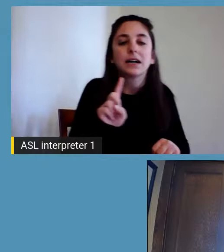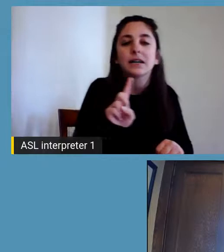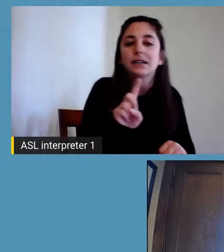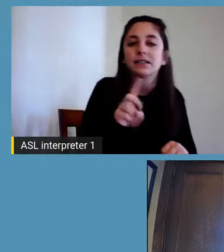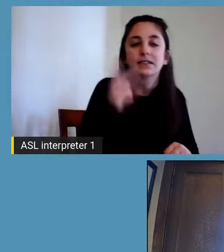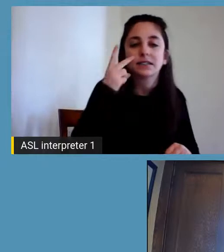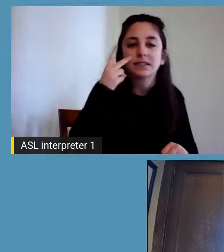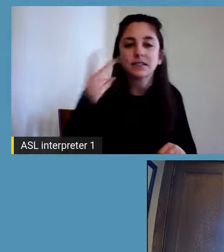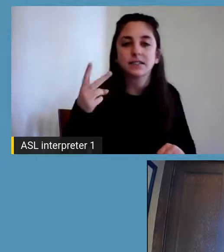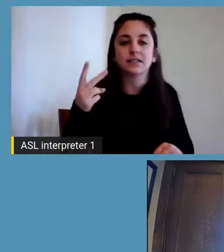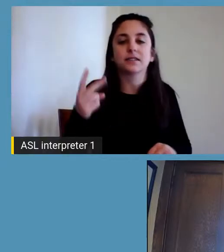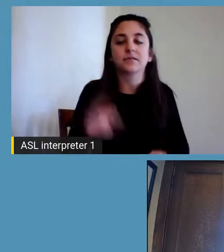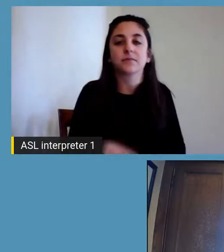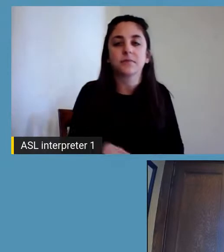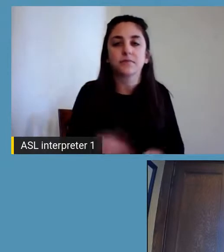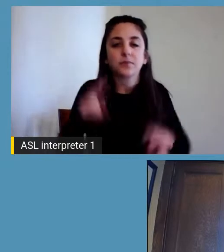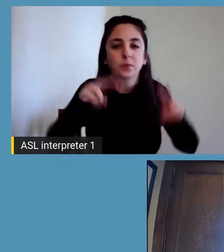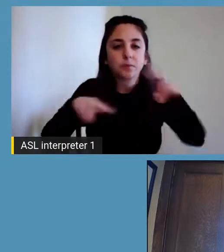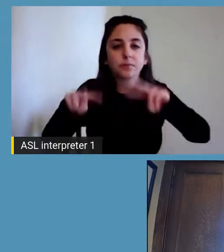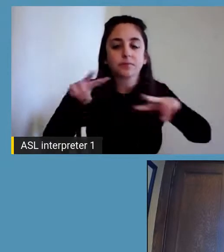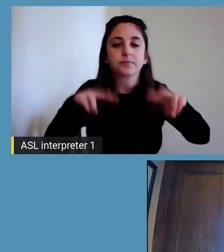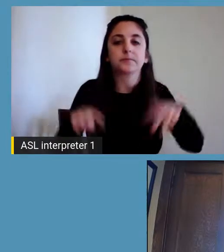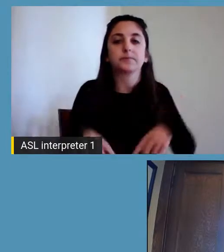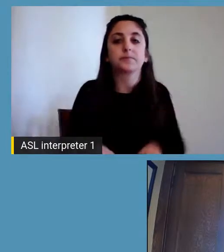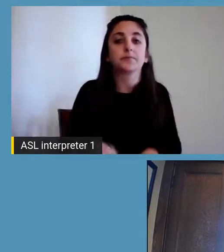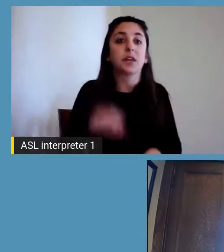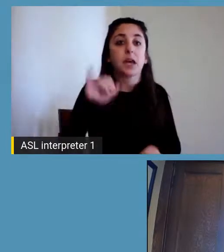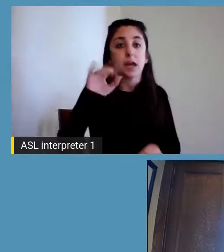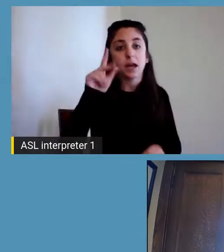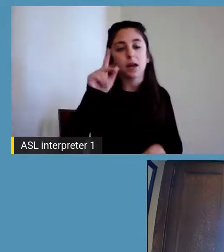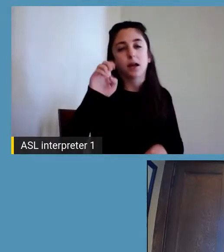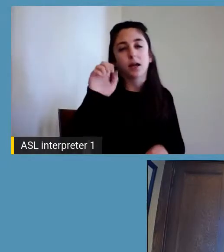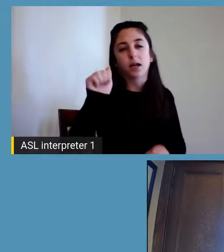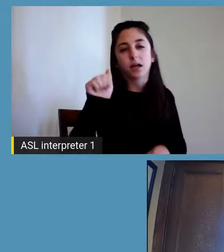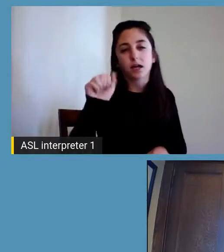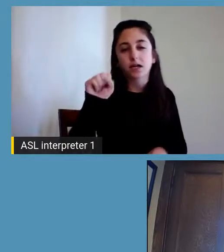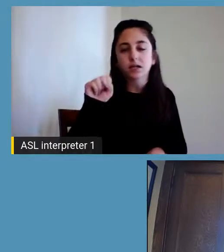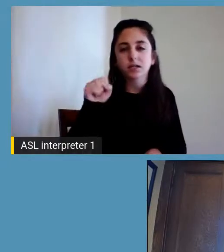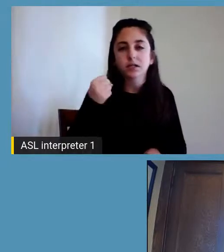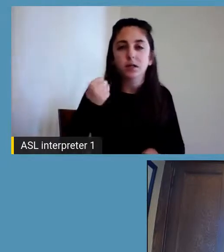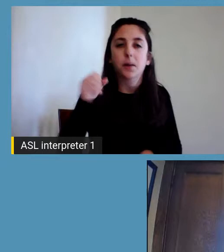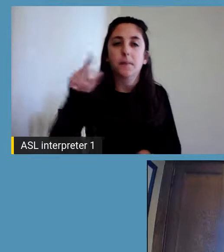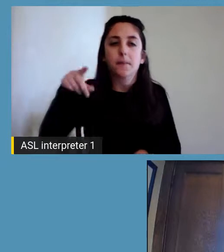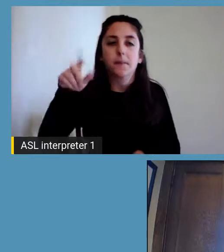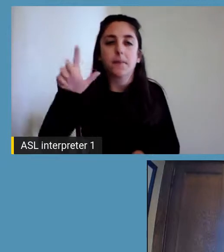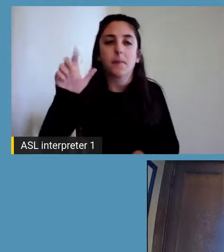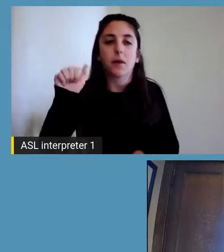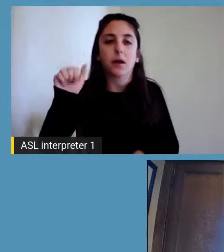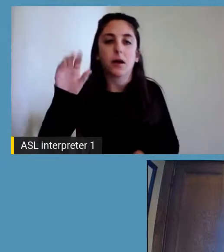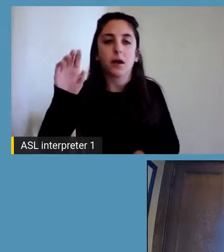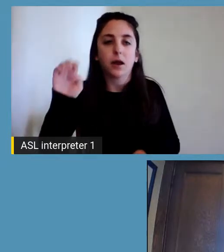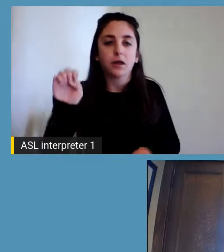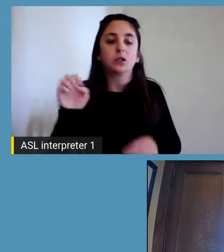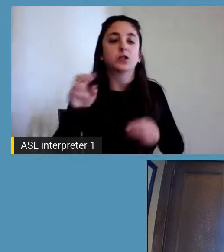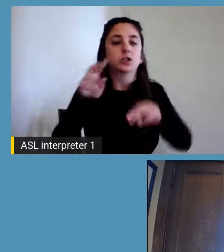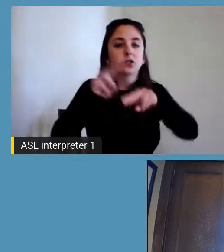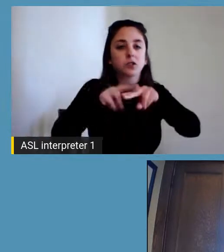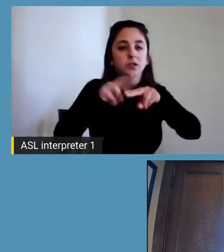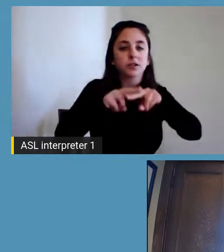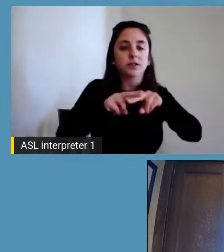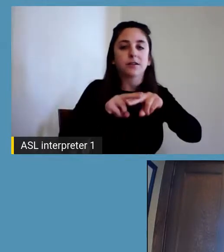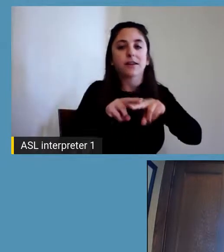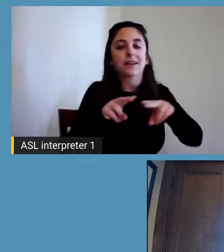with Ikea's Place, I believe it's called, where you can place a chair in the room and make a decision. I